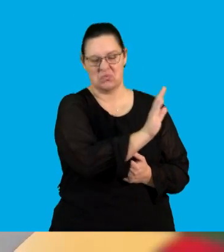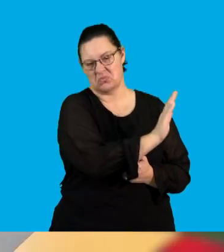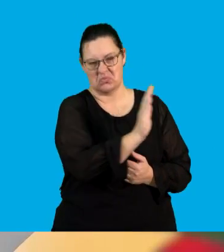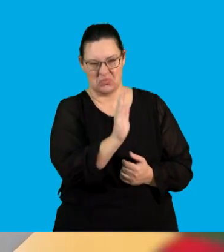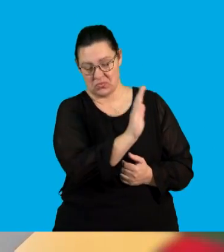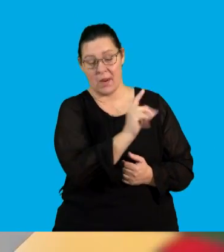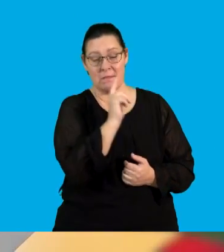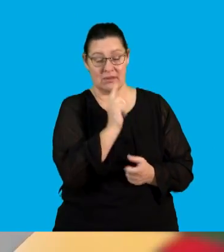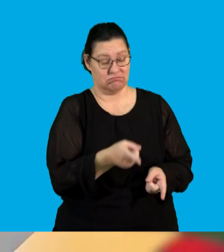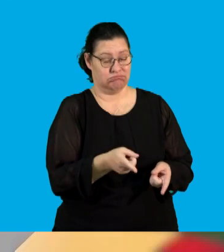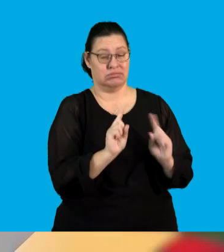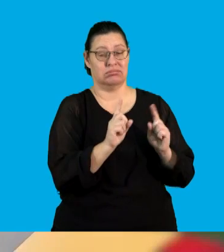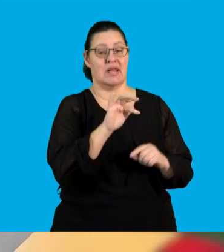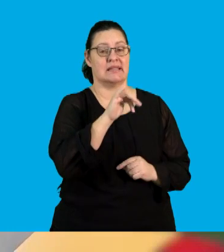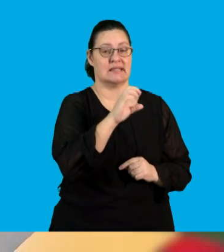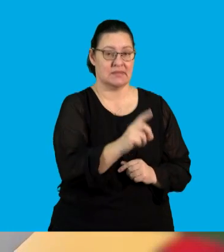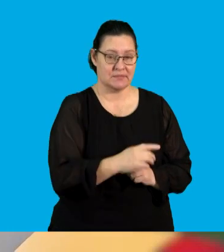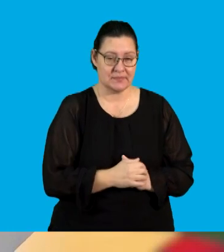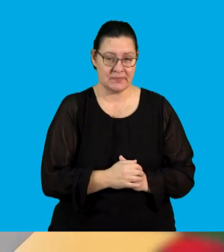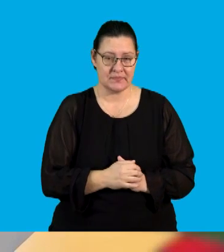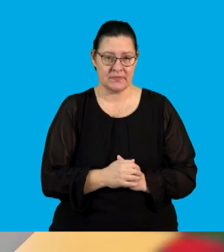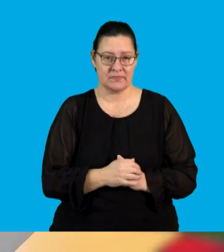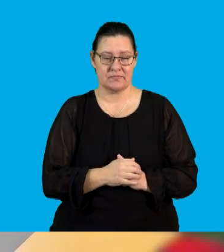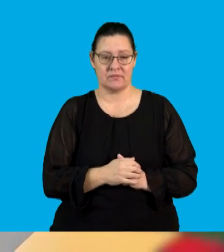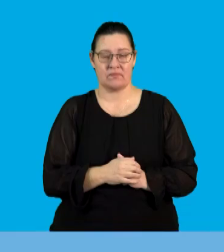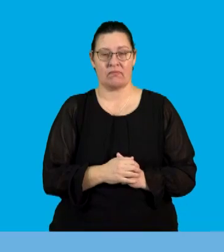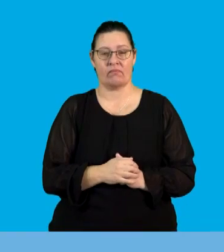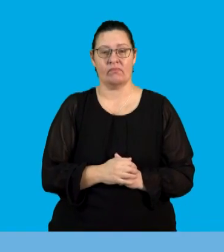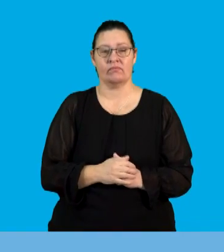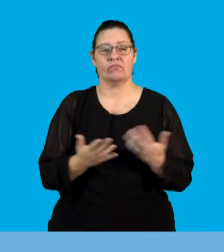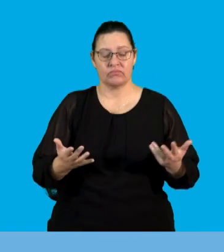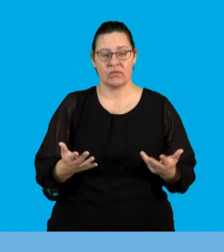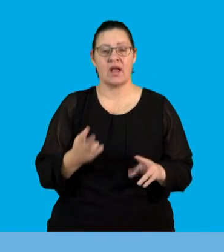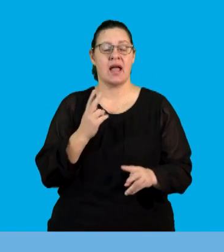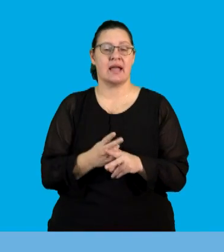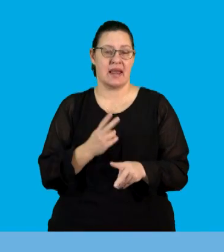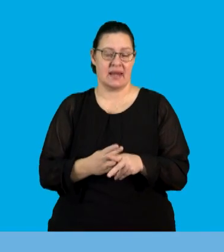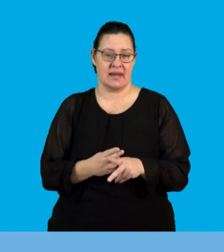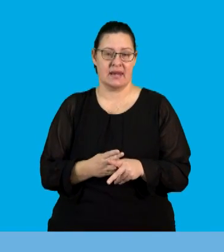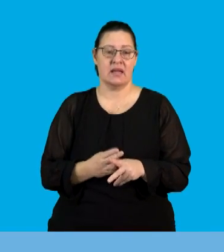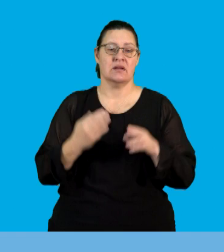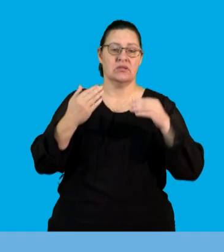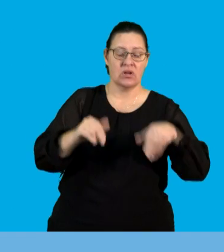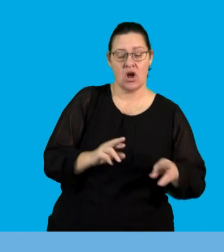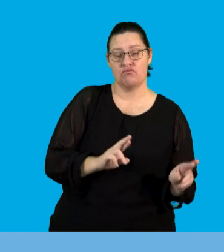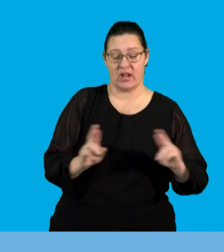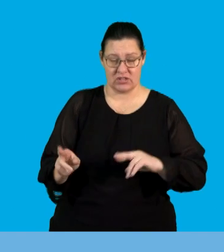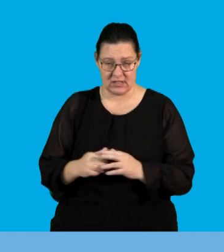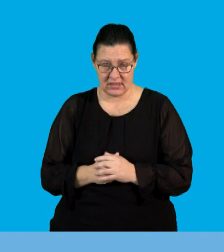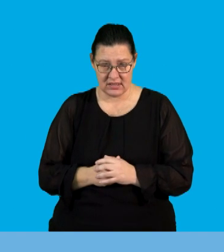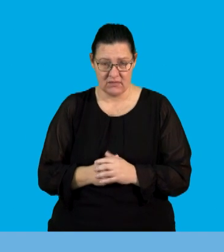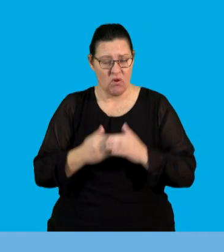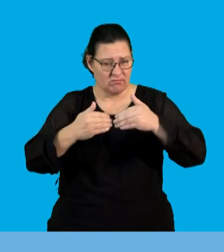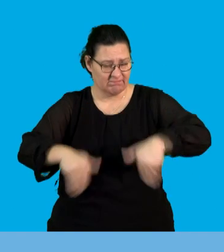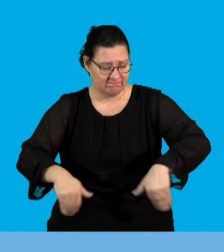0, we can then say that substance is a very strong acid. Then, When we're talking again about the neutralization